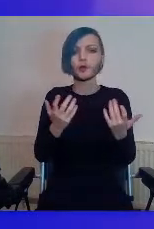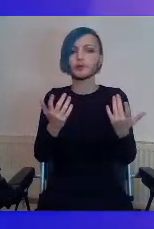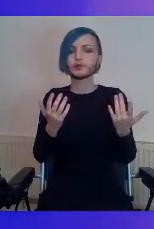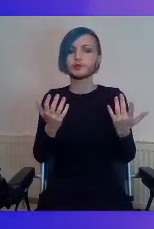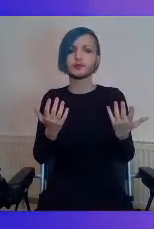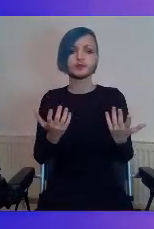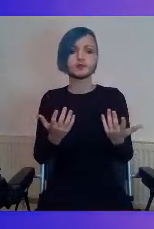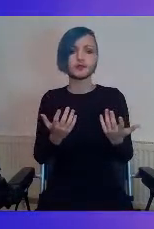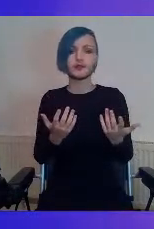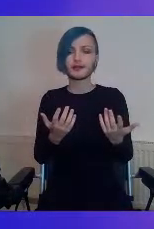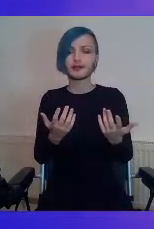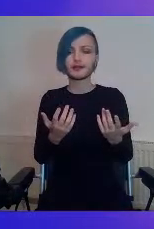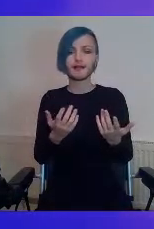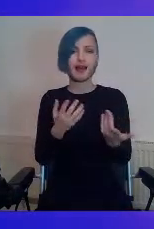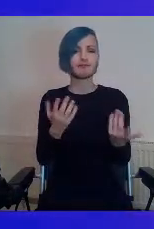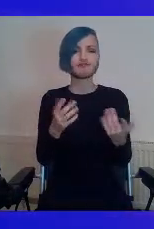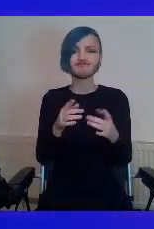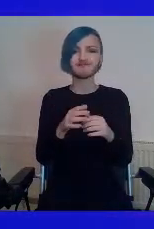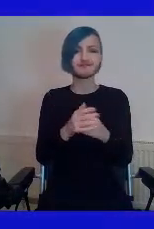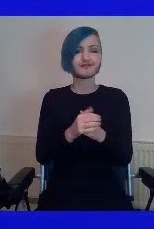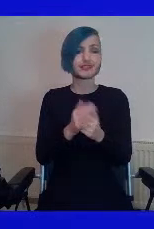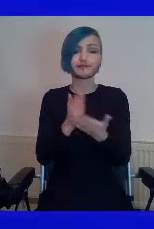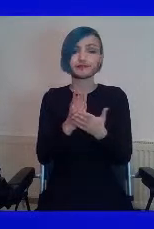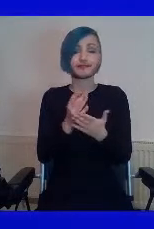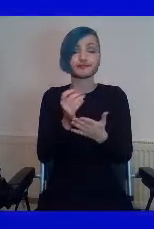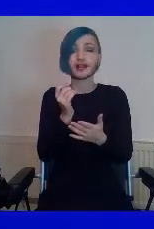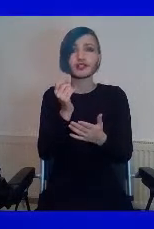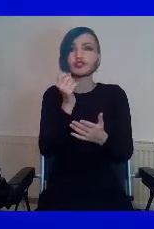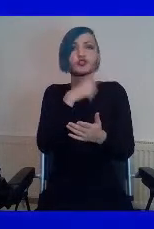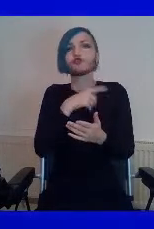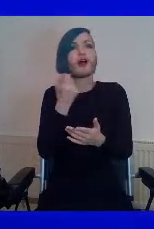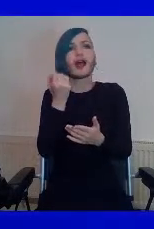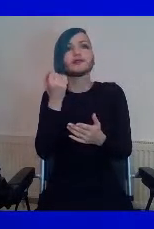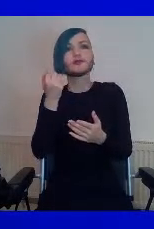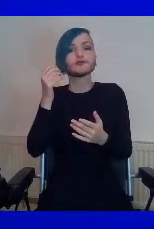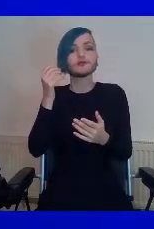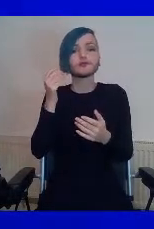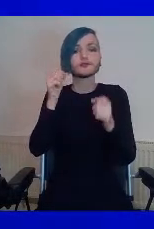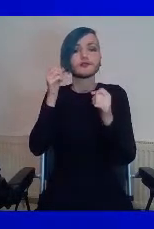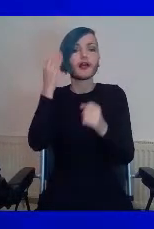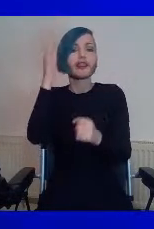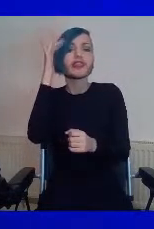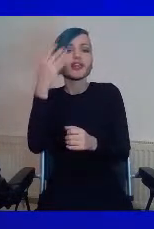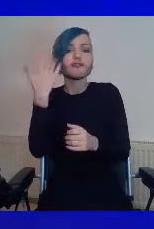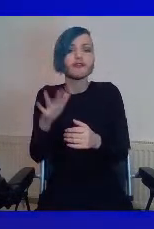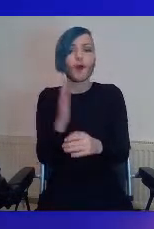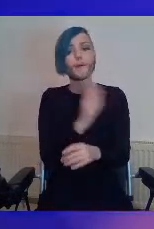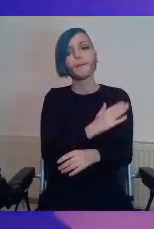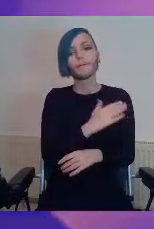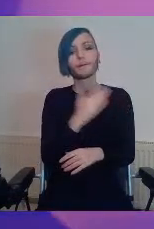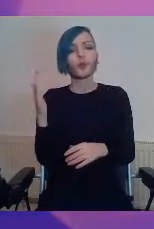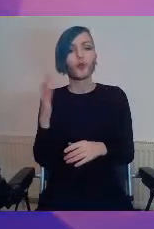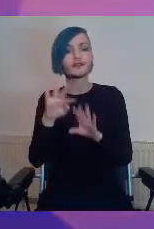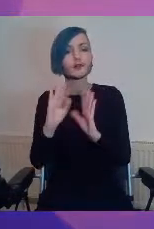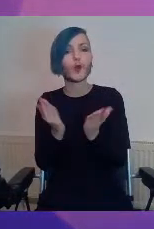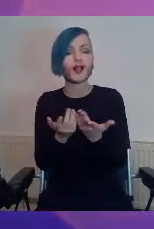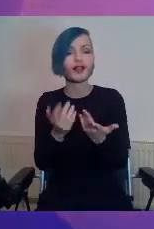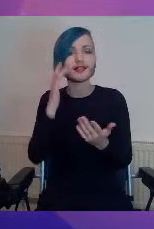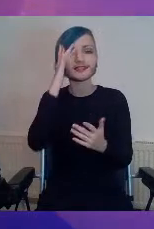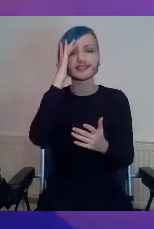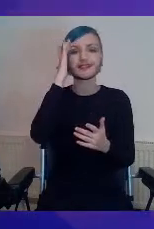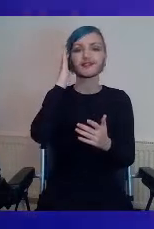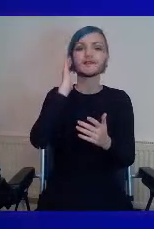strange ideas coming from the West. So I really feel like at risk. And